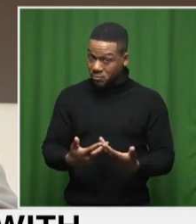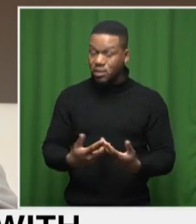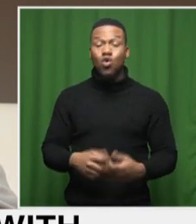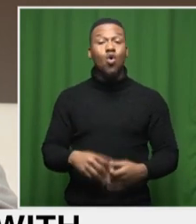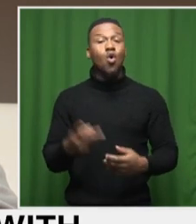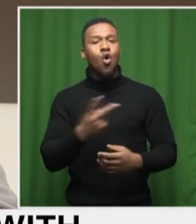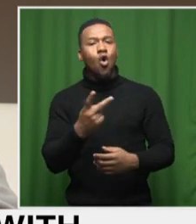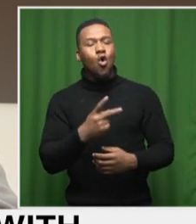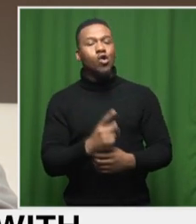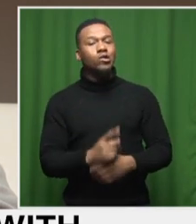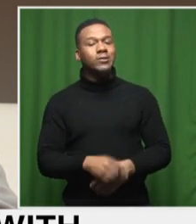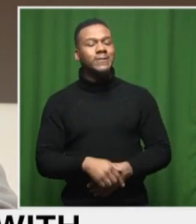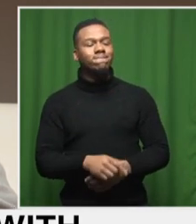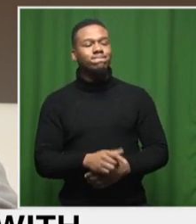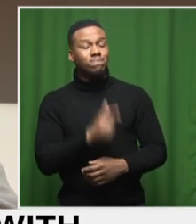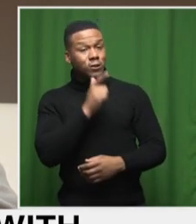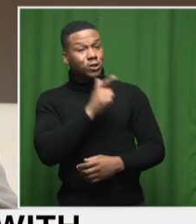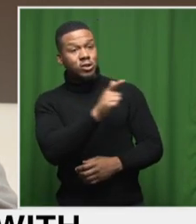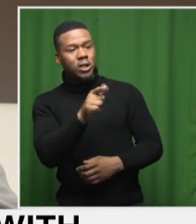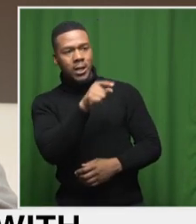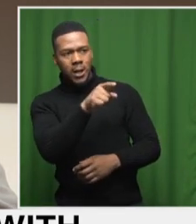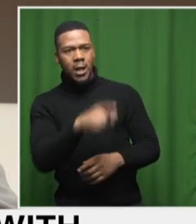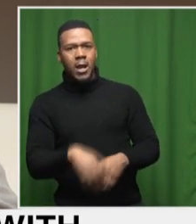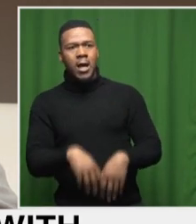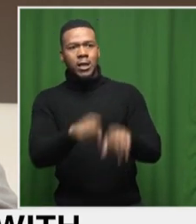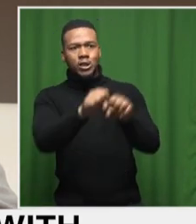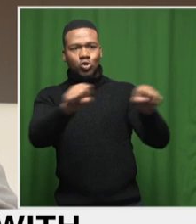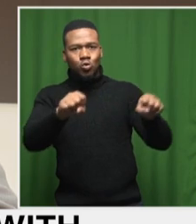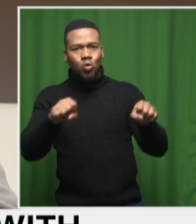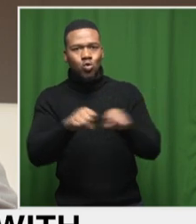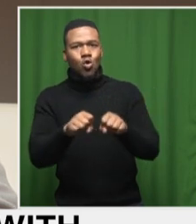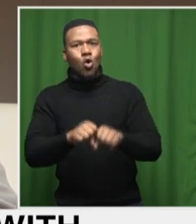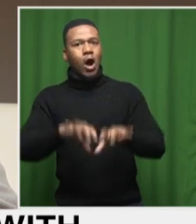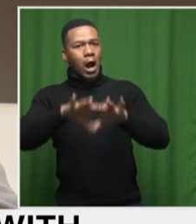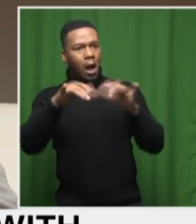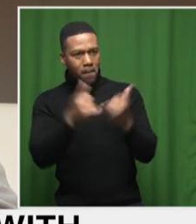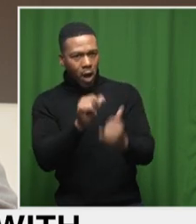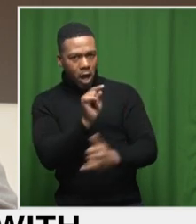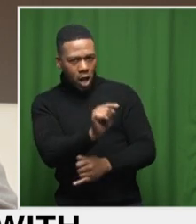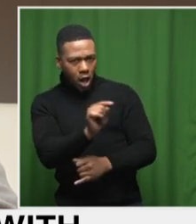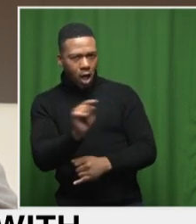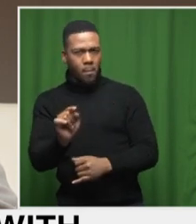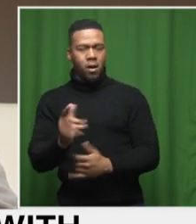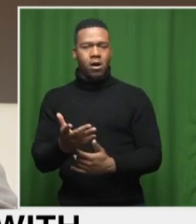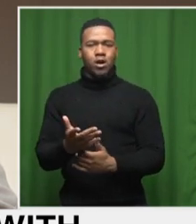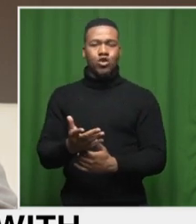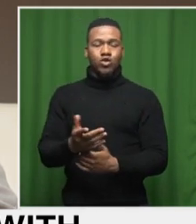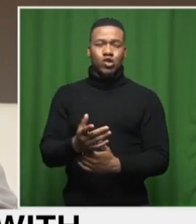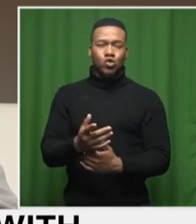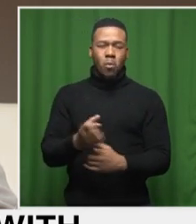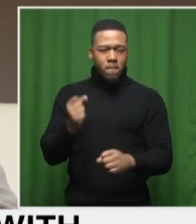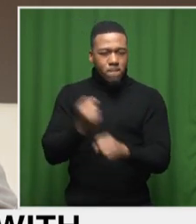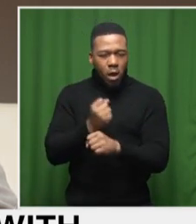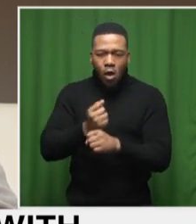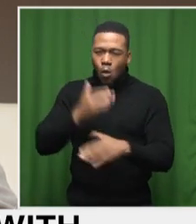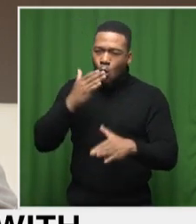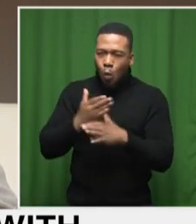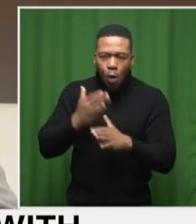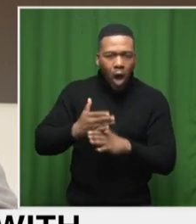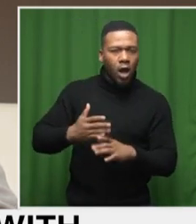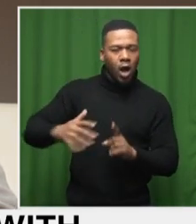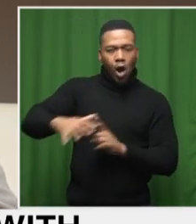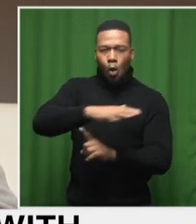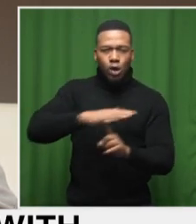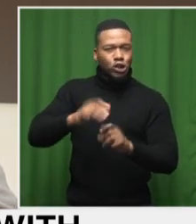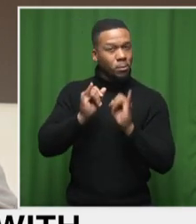those studios and those streamers that have created the kind of adverse working conditions that have led to the strike